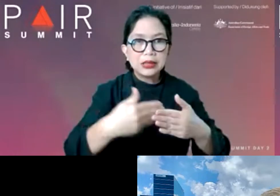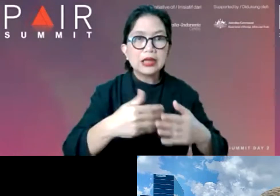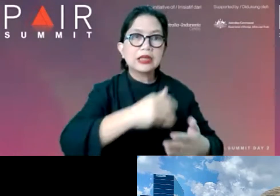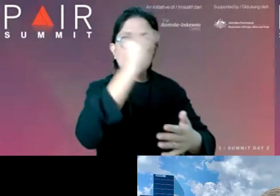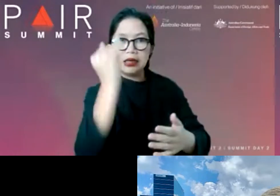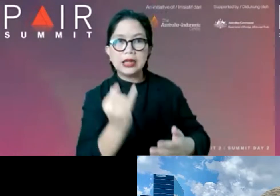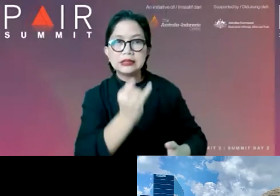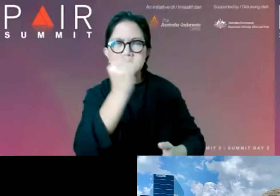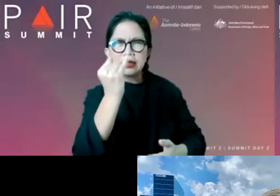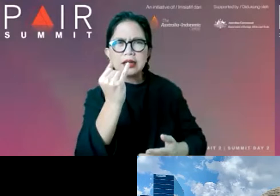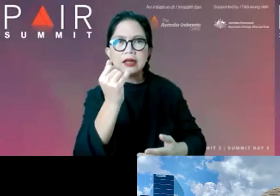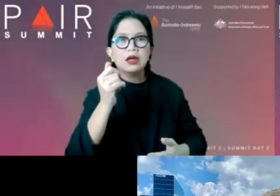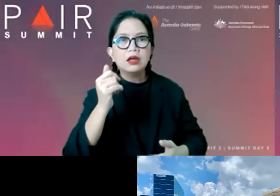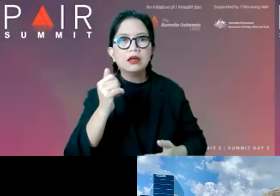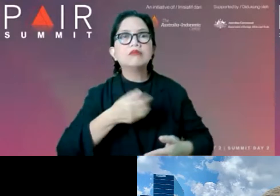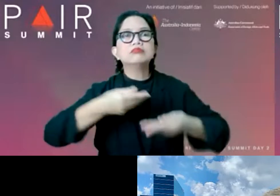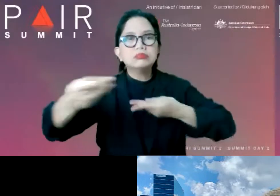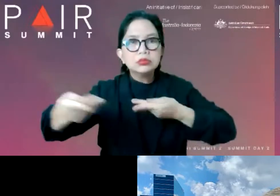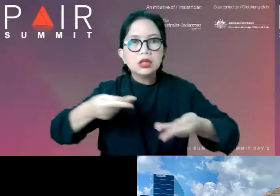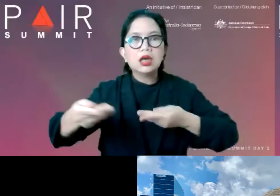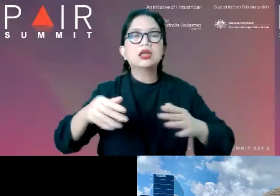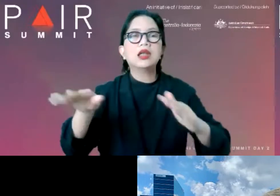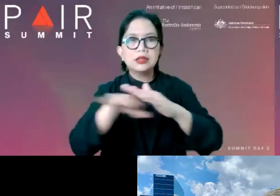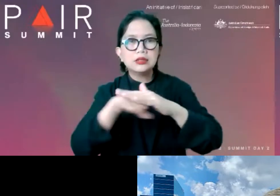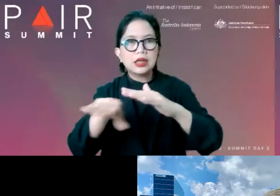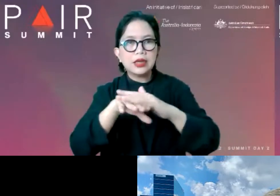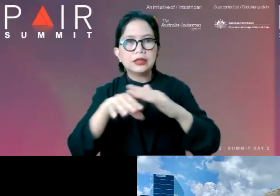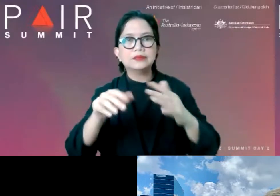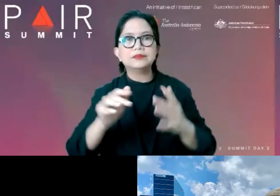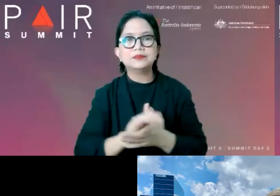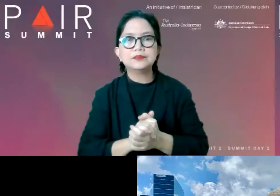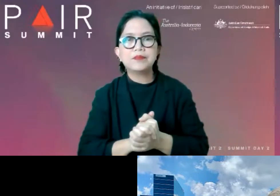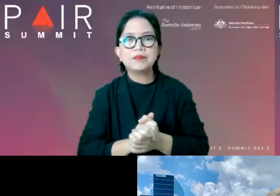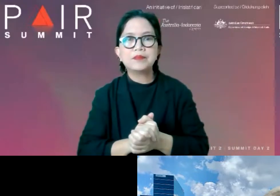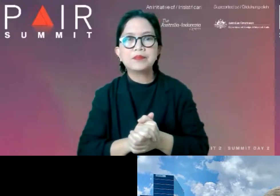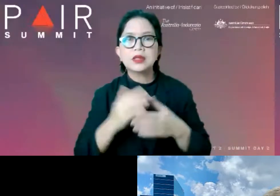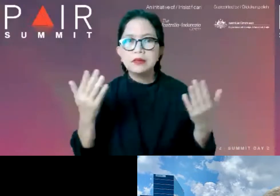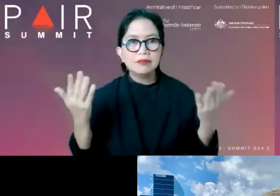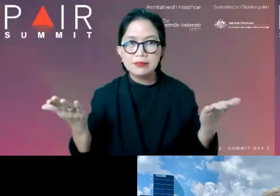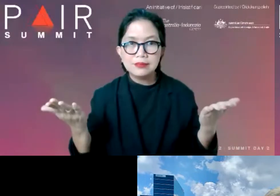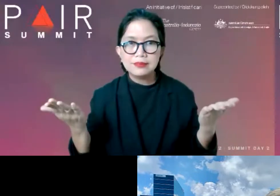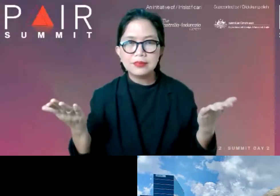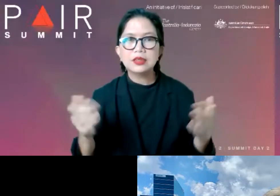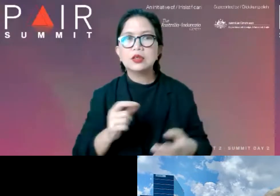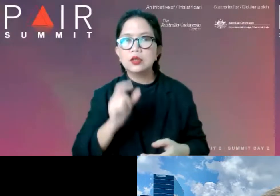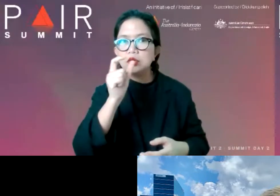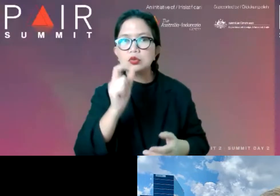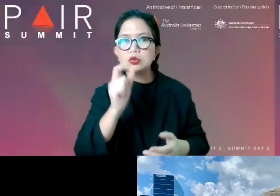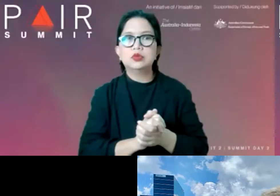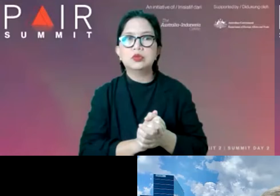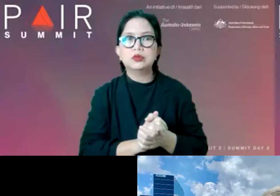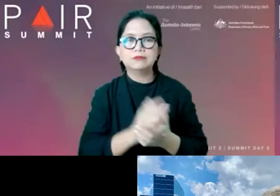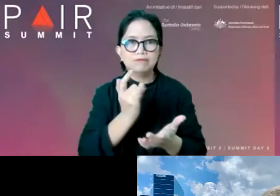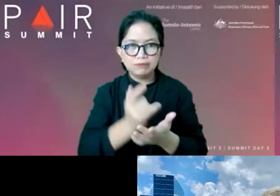and ways of testing conformance to the standards. And there's different standards at different levels. There's data standards, which we've been talking